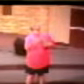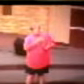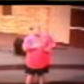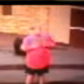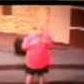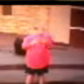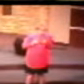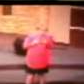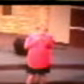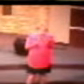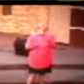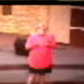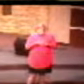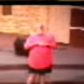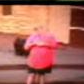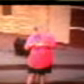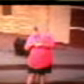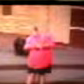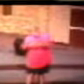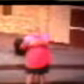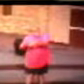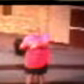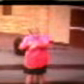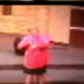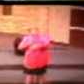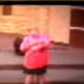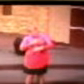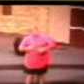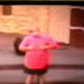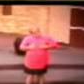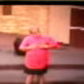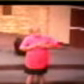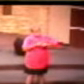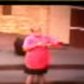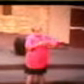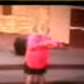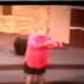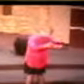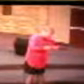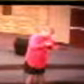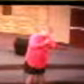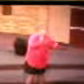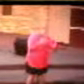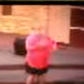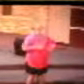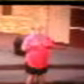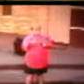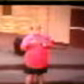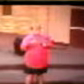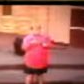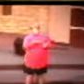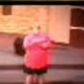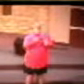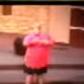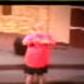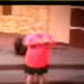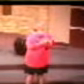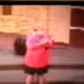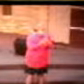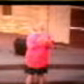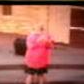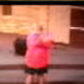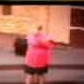different starting places and at different places along the way, but all of us trying to figure out how to put all this together, he says to us,